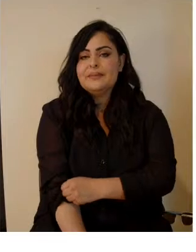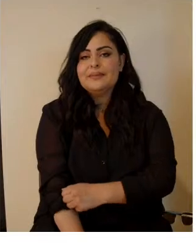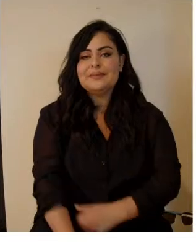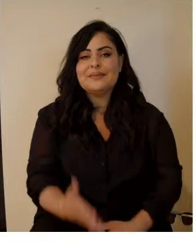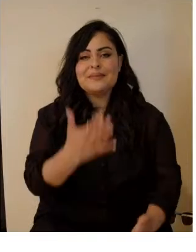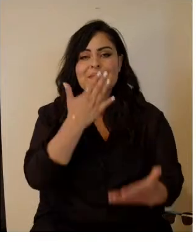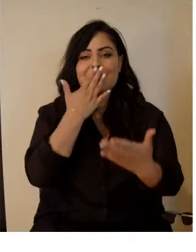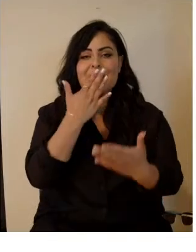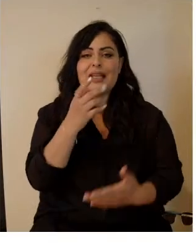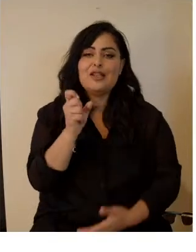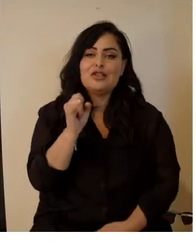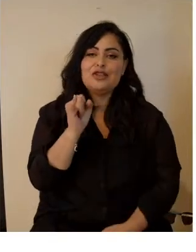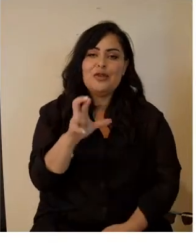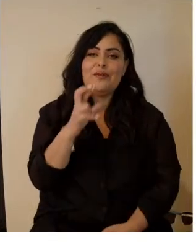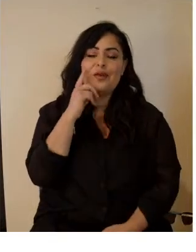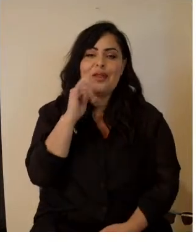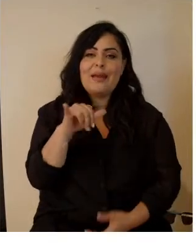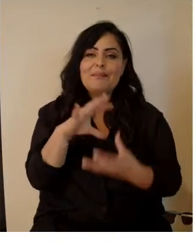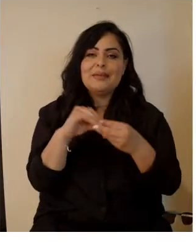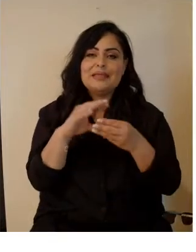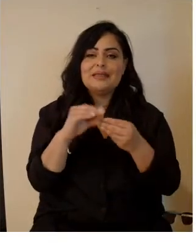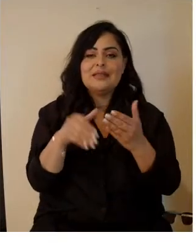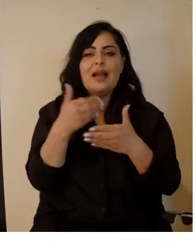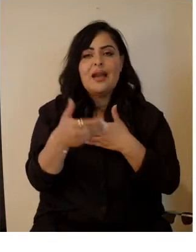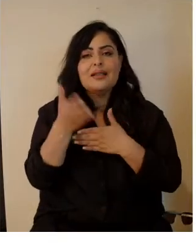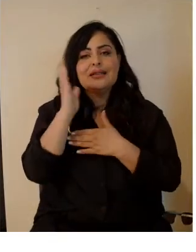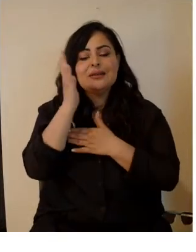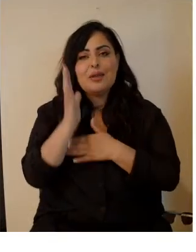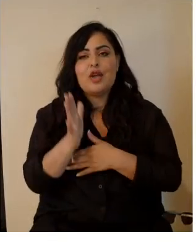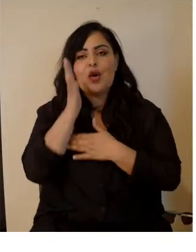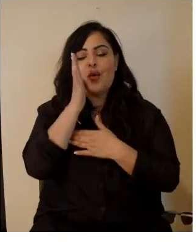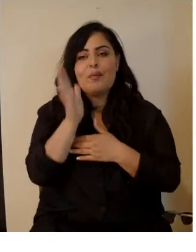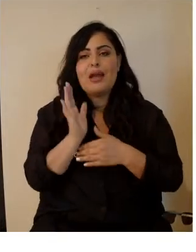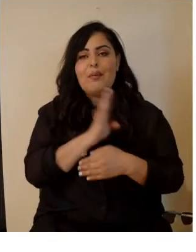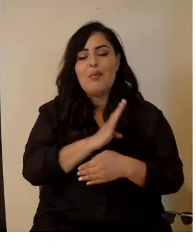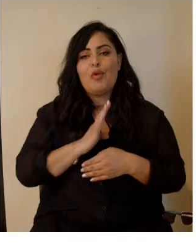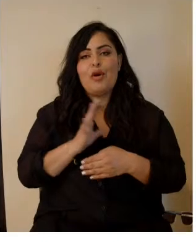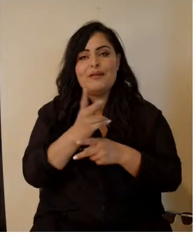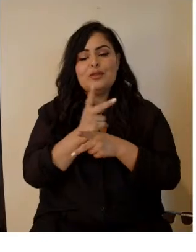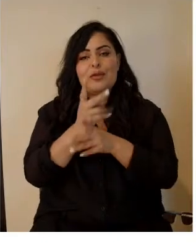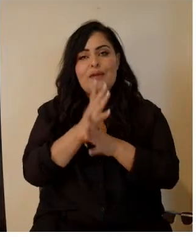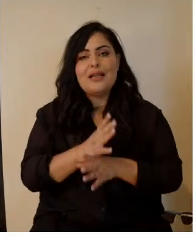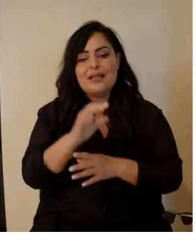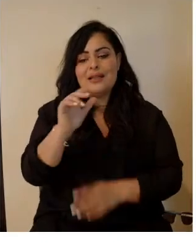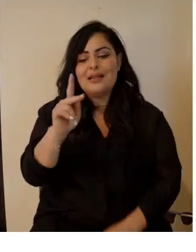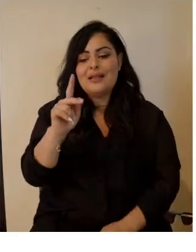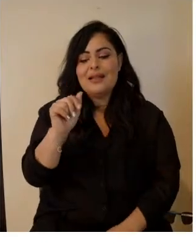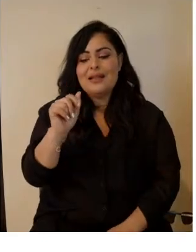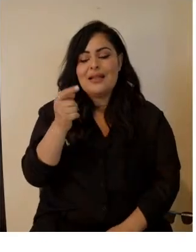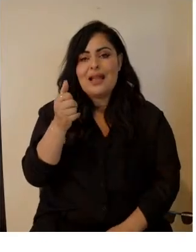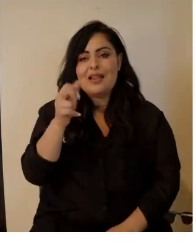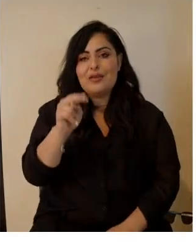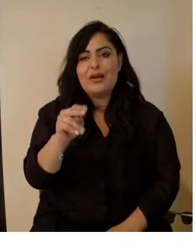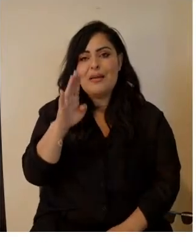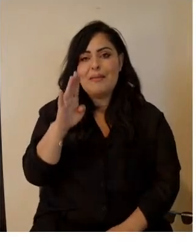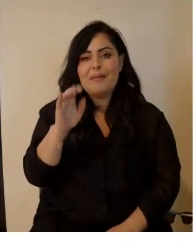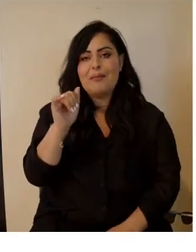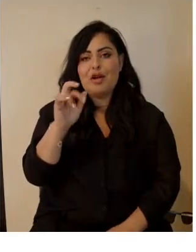Thank you, sir, for that message. Our next speaker is going to be our Board of Supervisor, District 5, Catherine Barger.